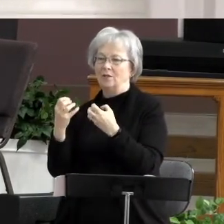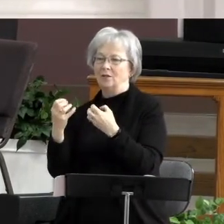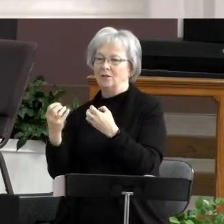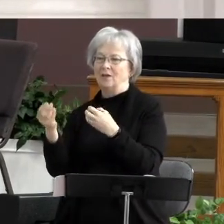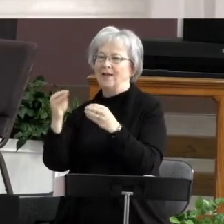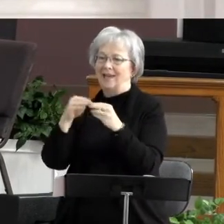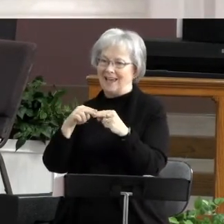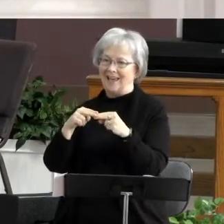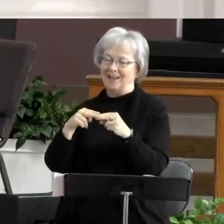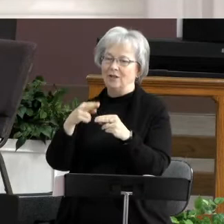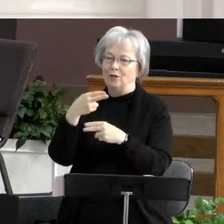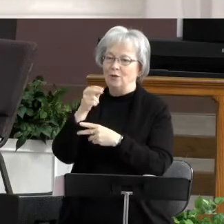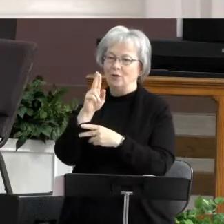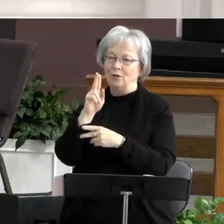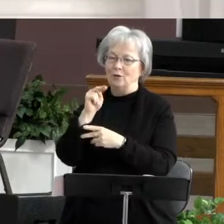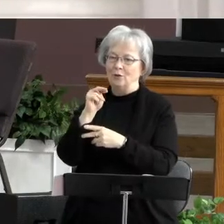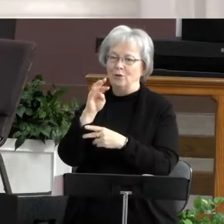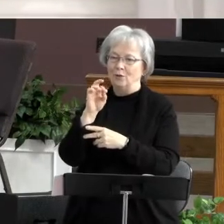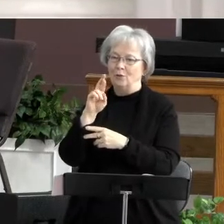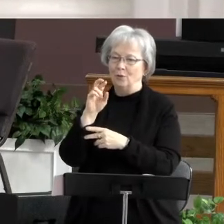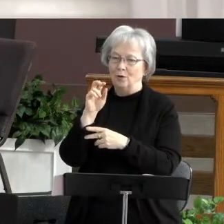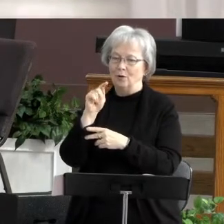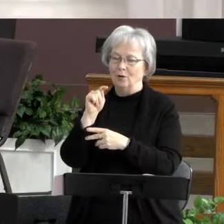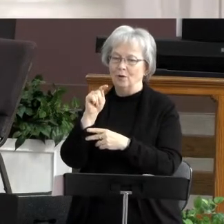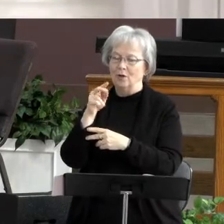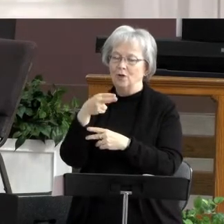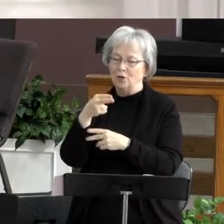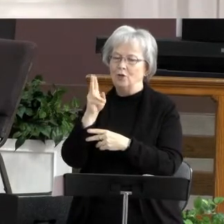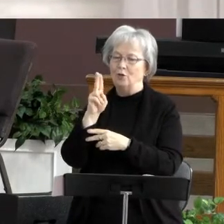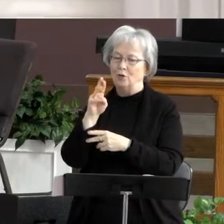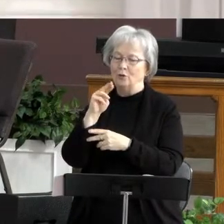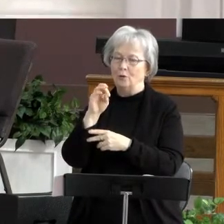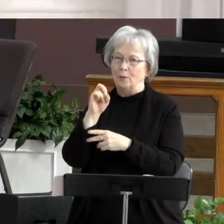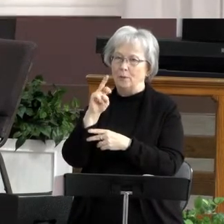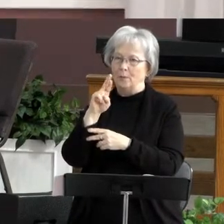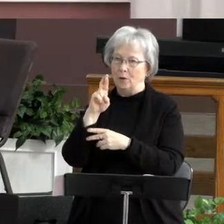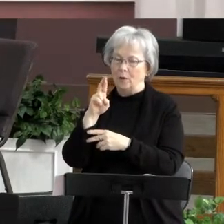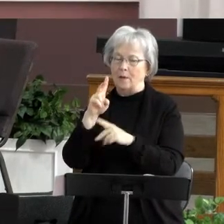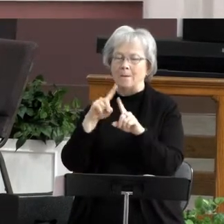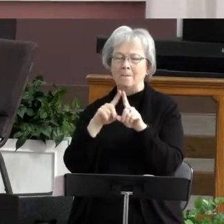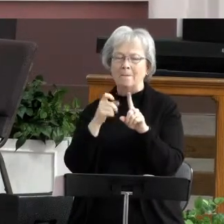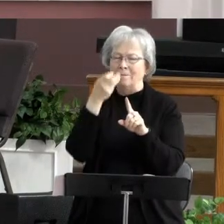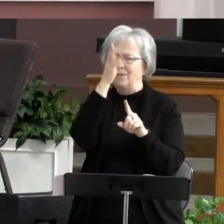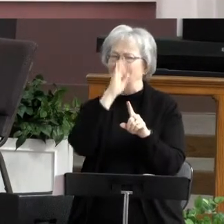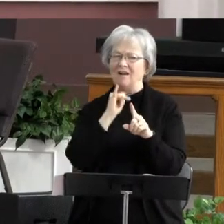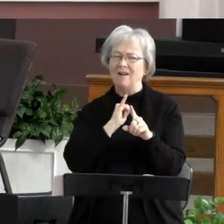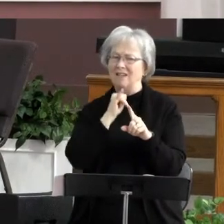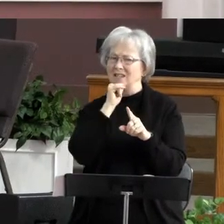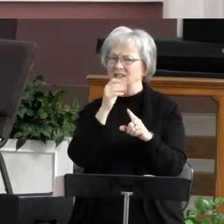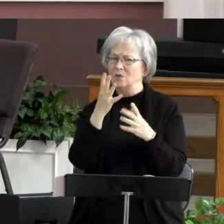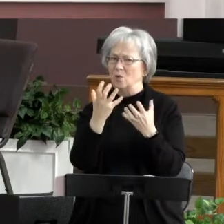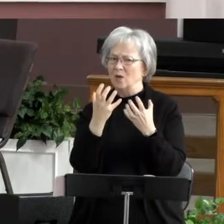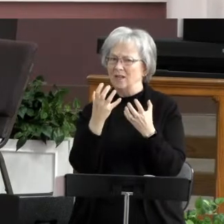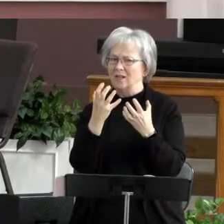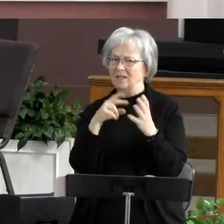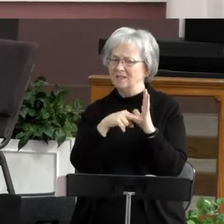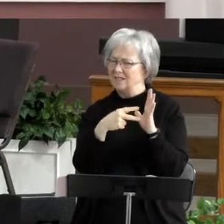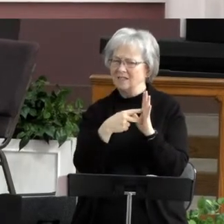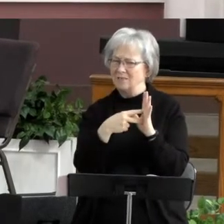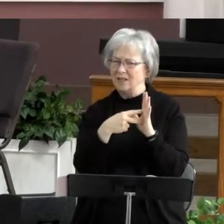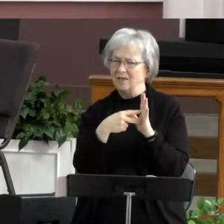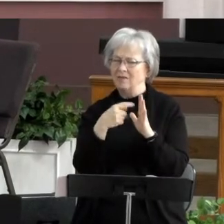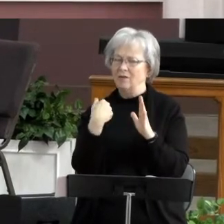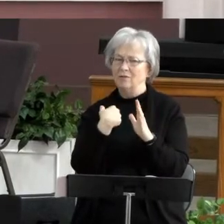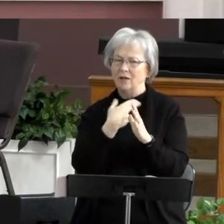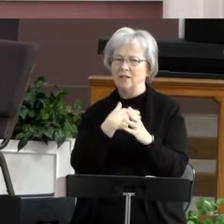But you know, God does not mean us to live in a way that we